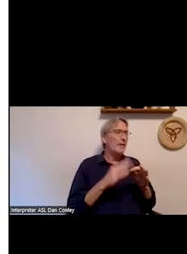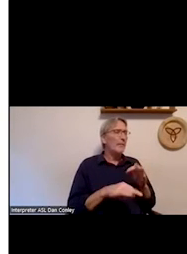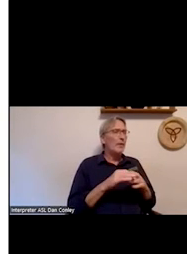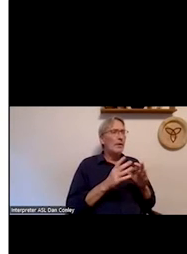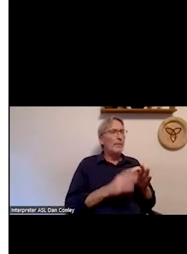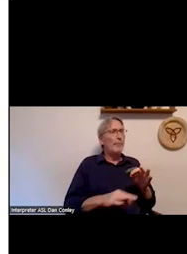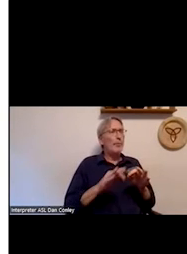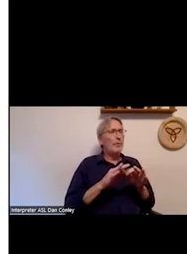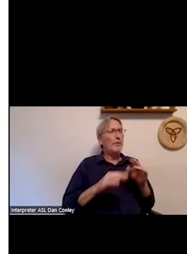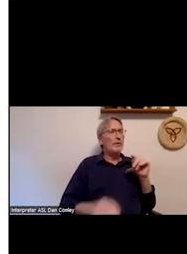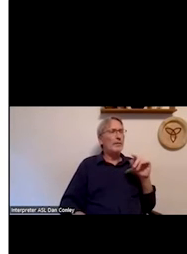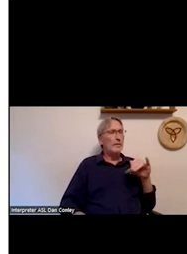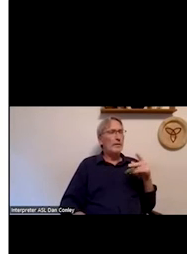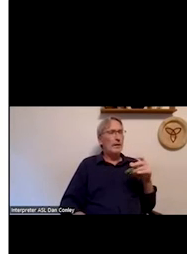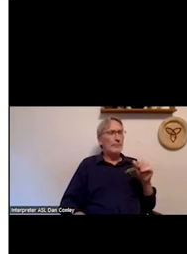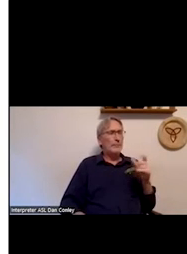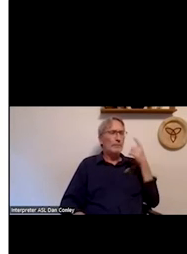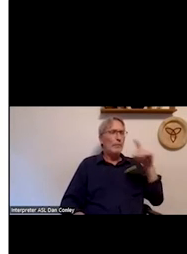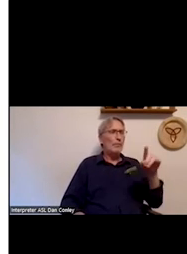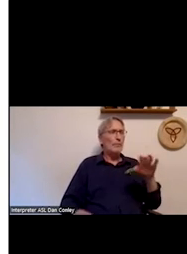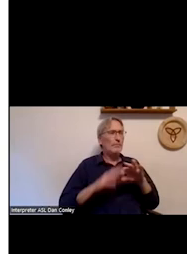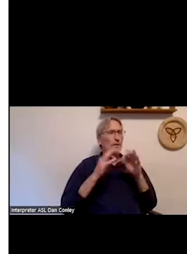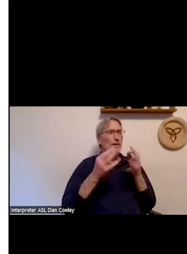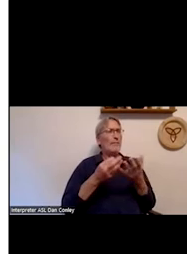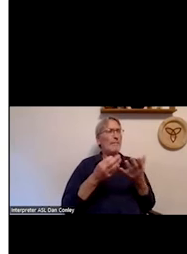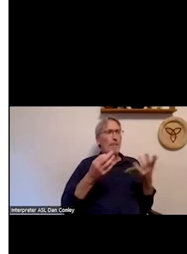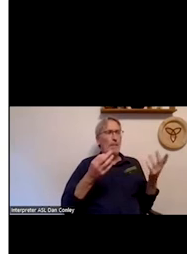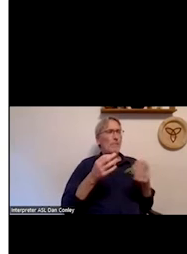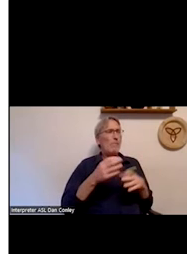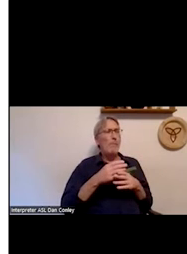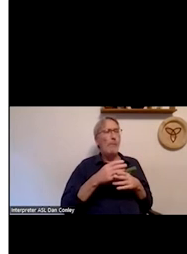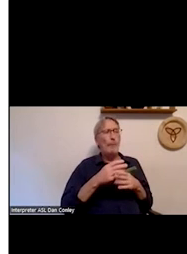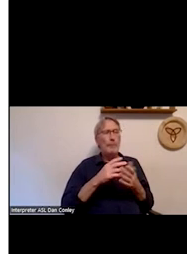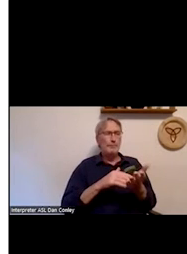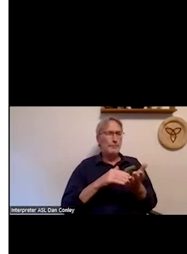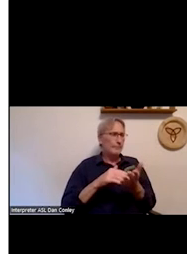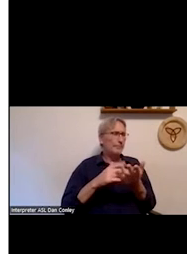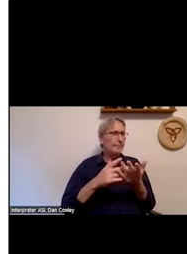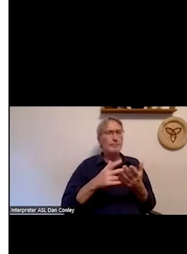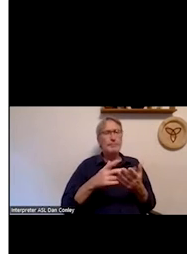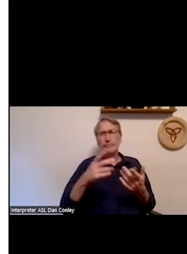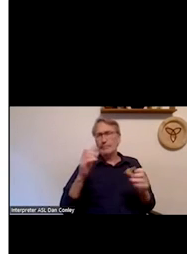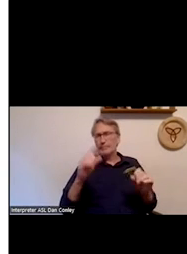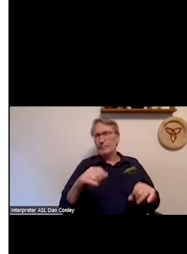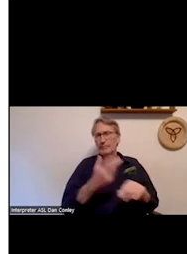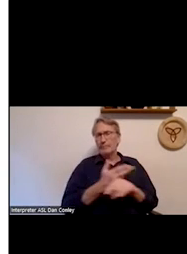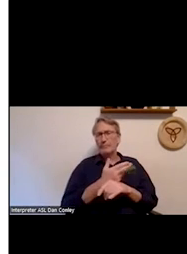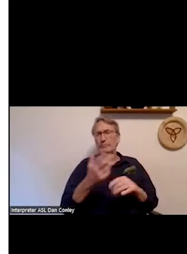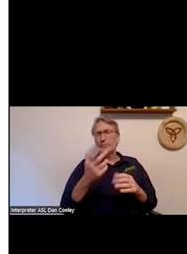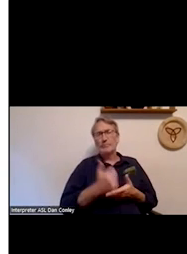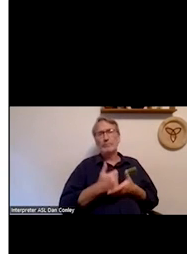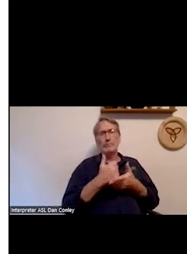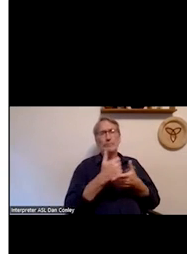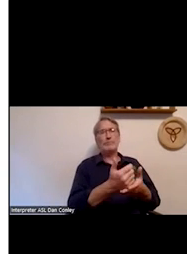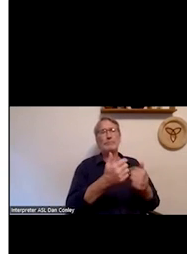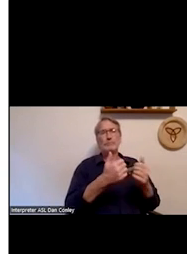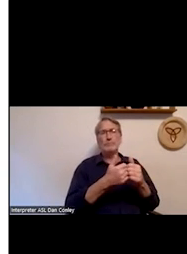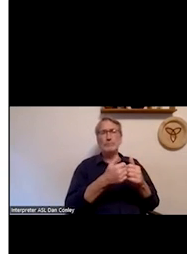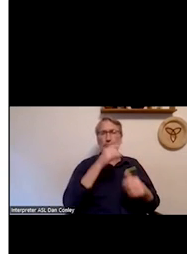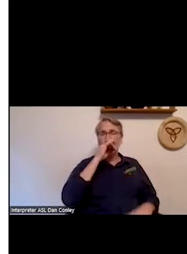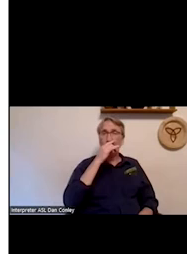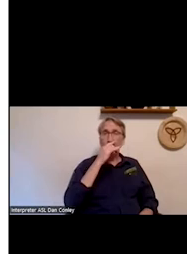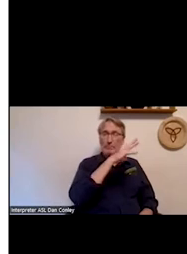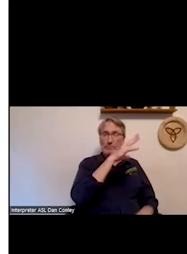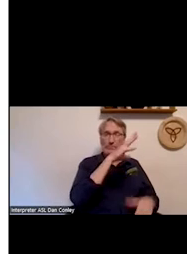tips that families can use and first responders and pediatricians can use to help children on the spectrum and children with other